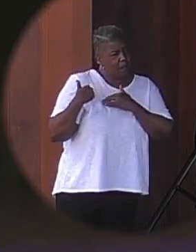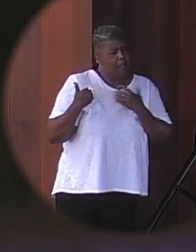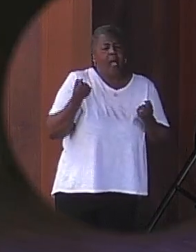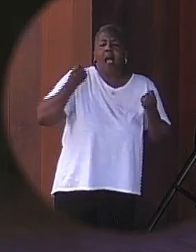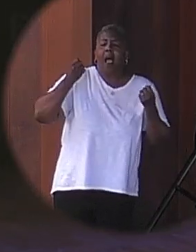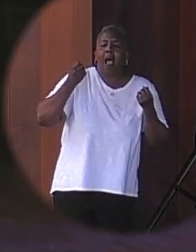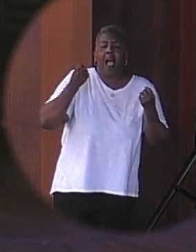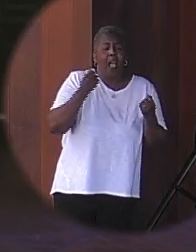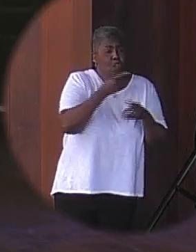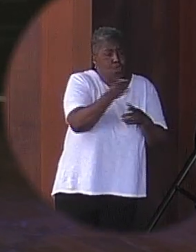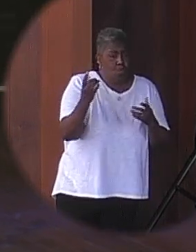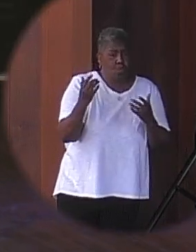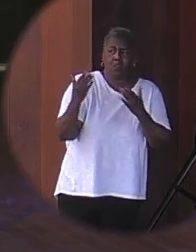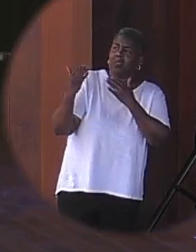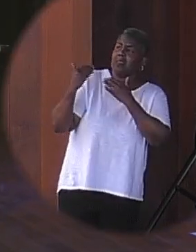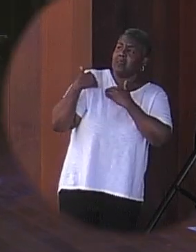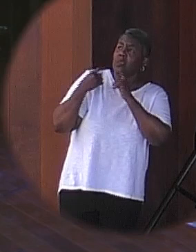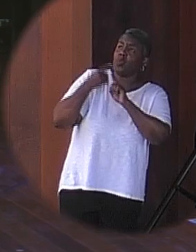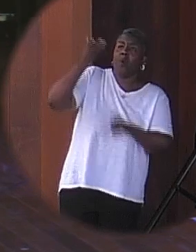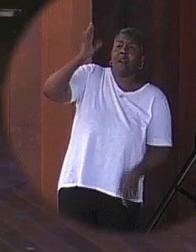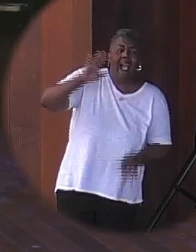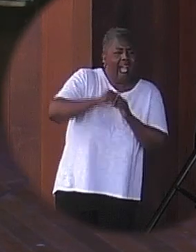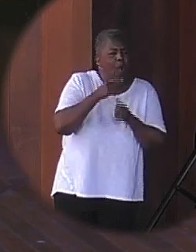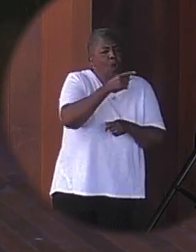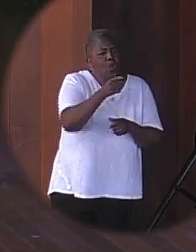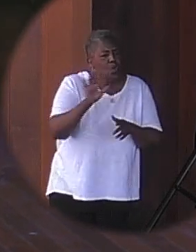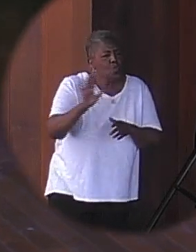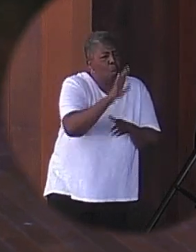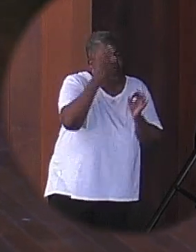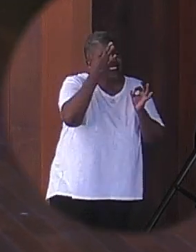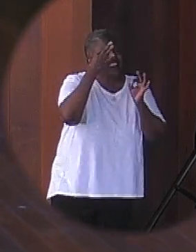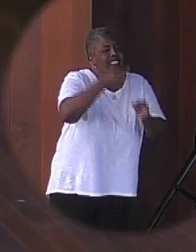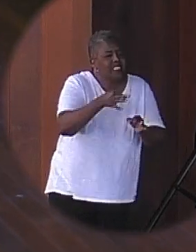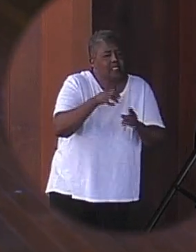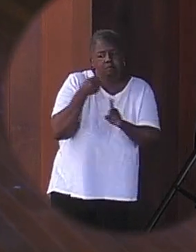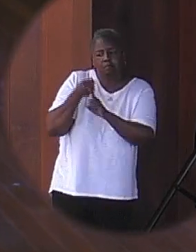How accountable are you to God for how your decisions